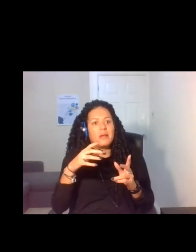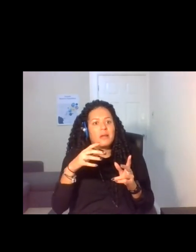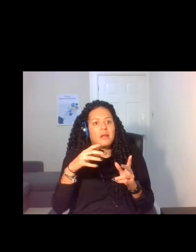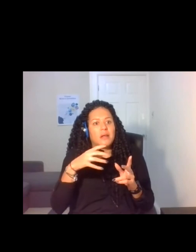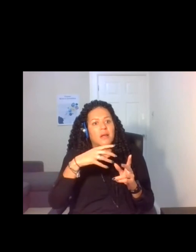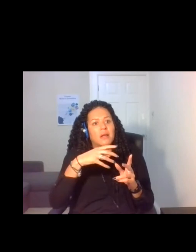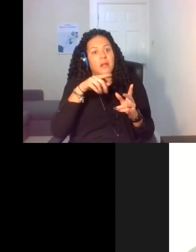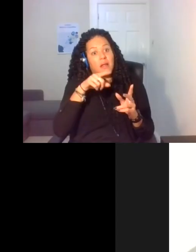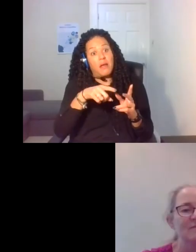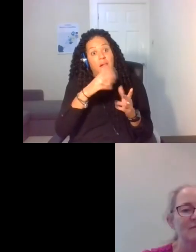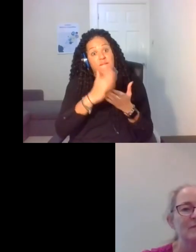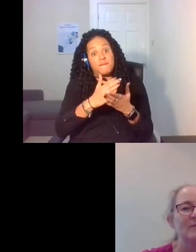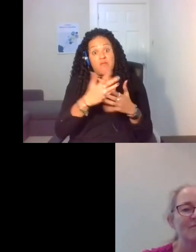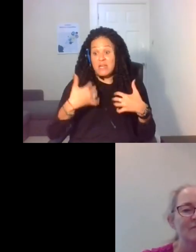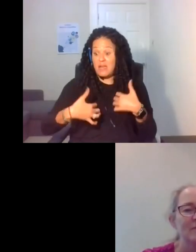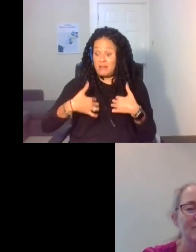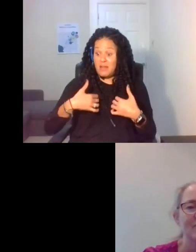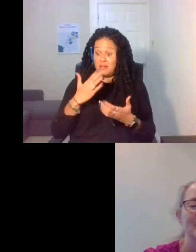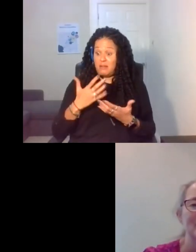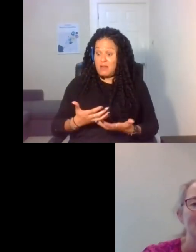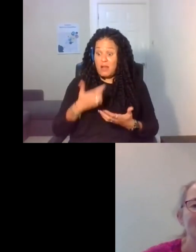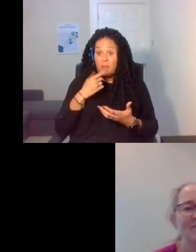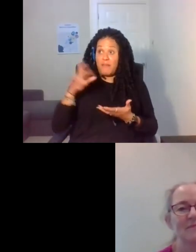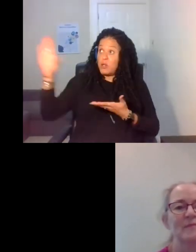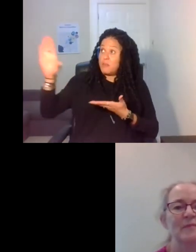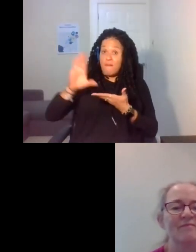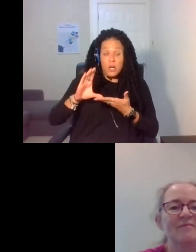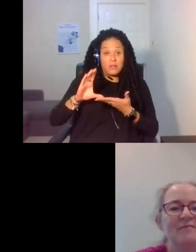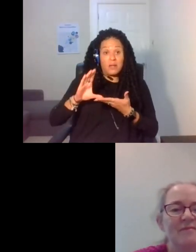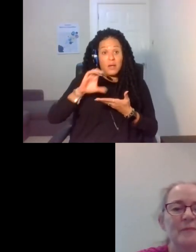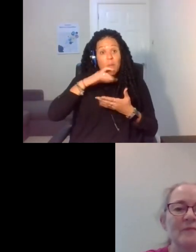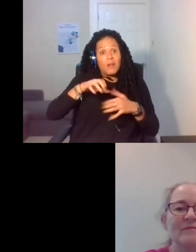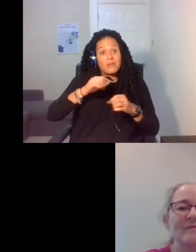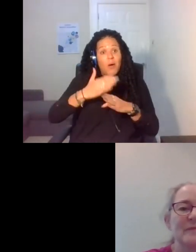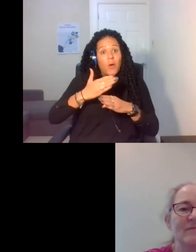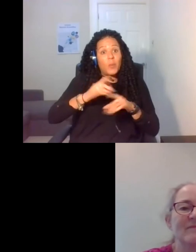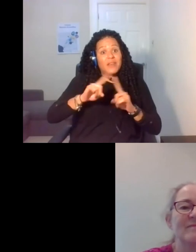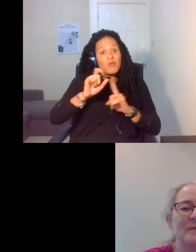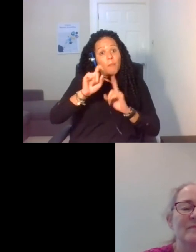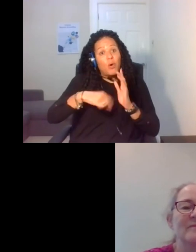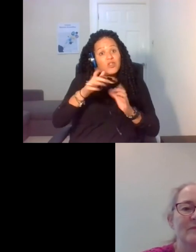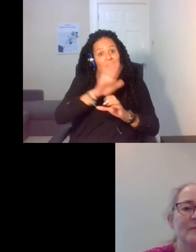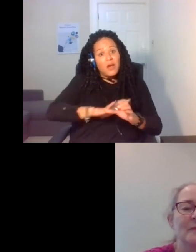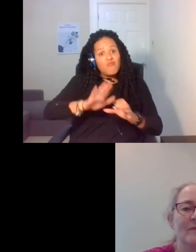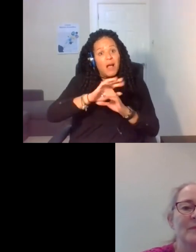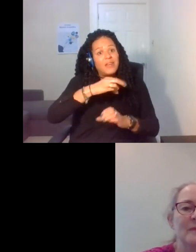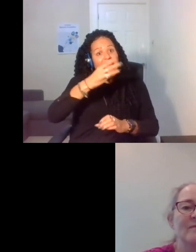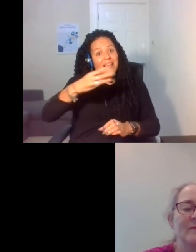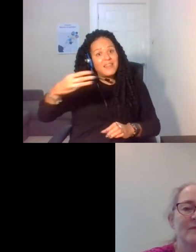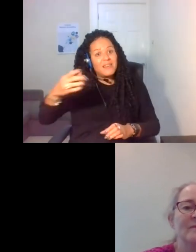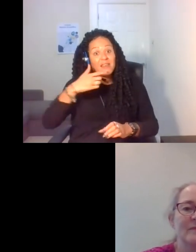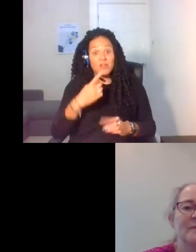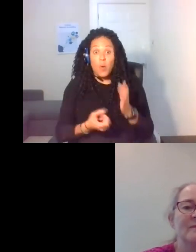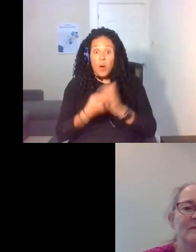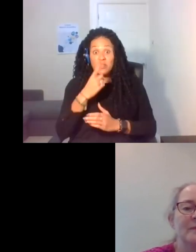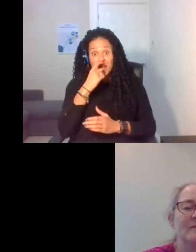very exciting. They've got this amount of money and they're going to be working with lots of different projects around Essex. So there'll be an opportunity for you to get